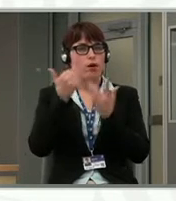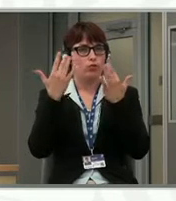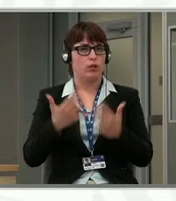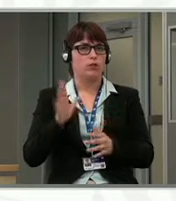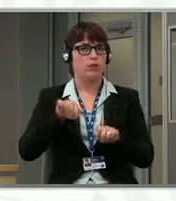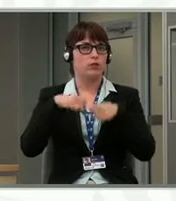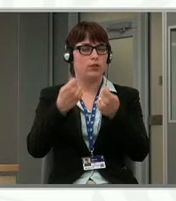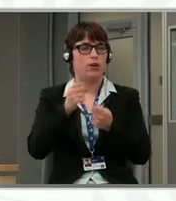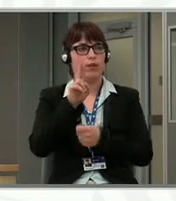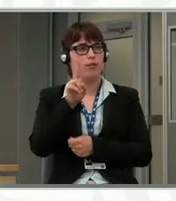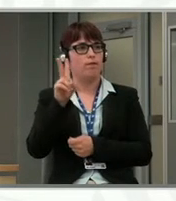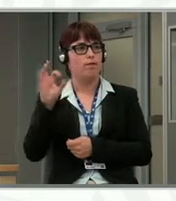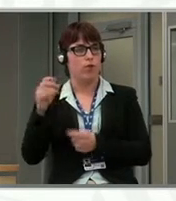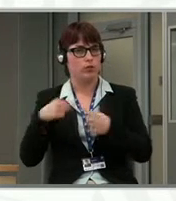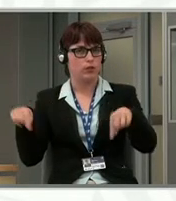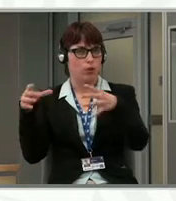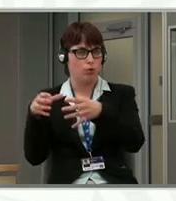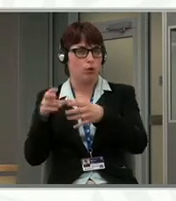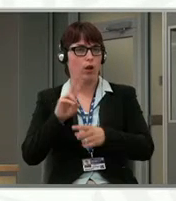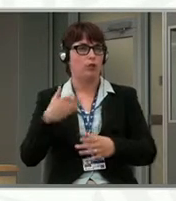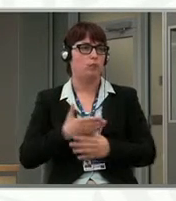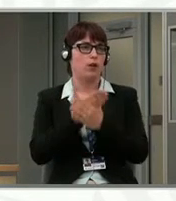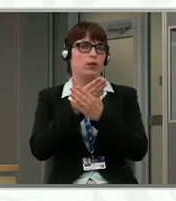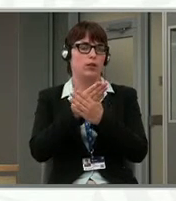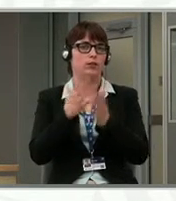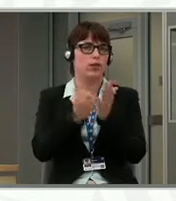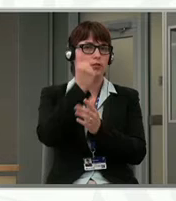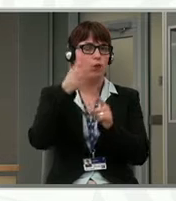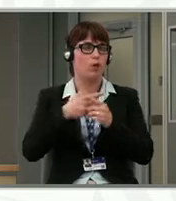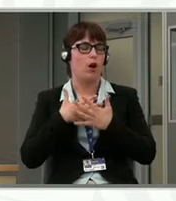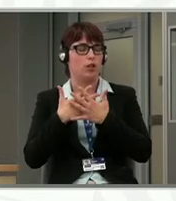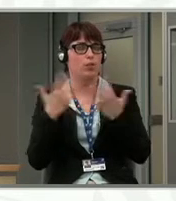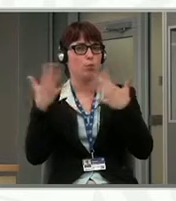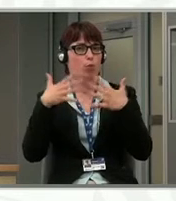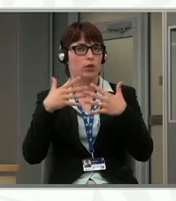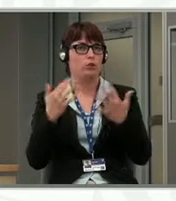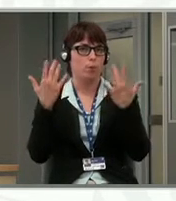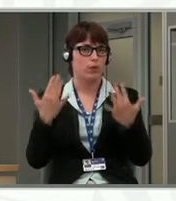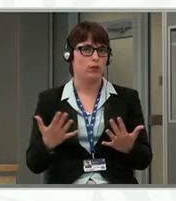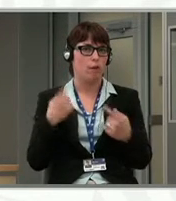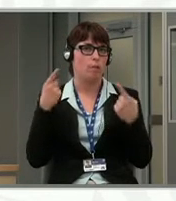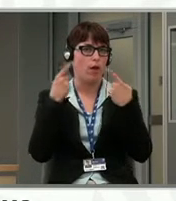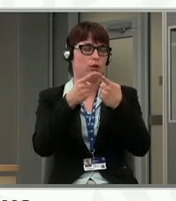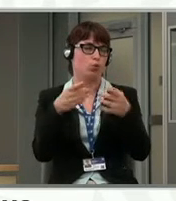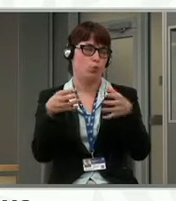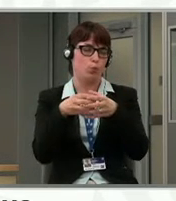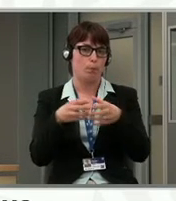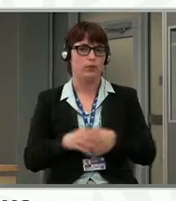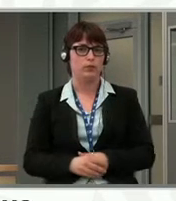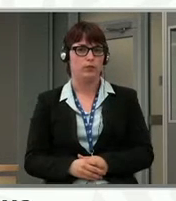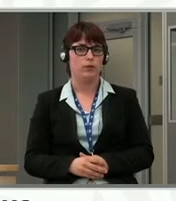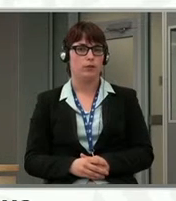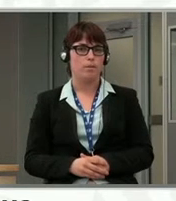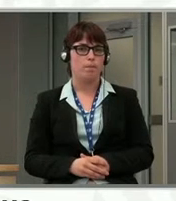partners. Also, good results can be achieved if we cooperate with civil